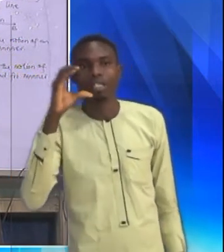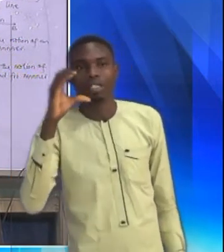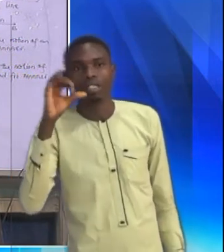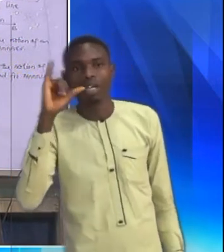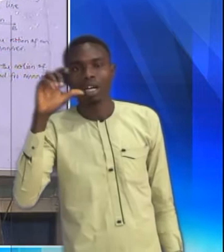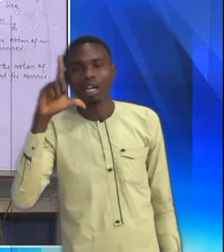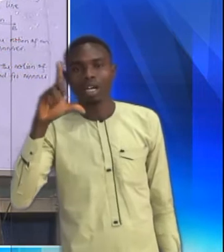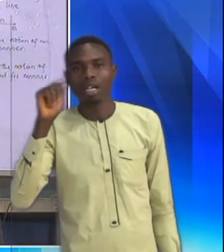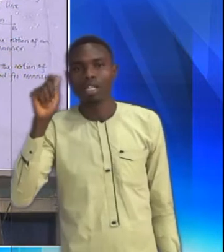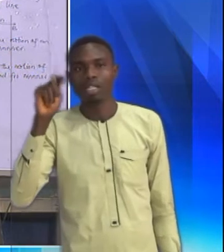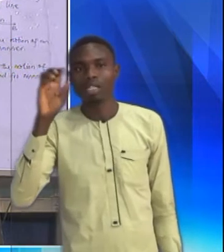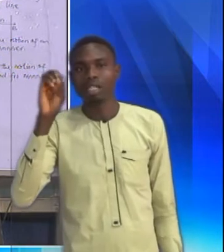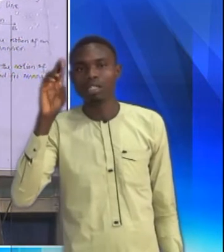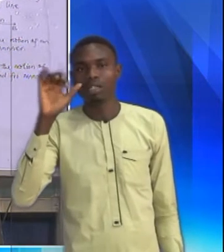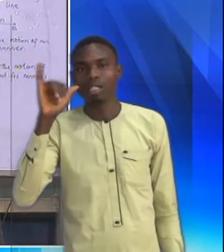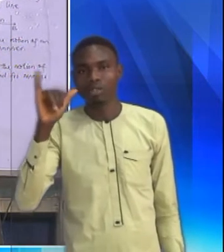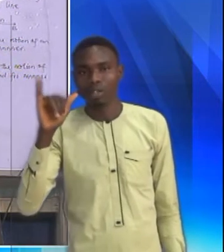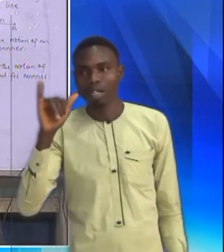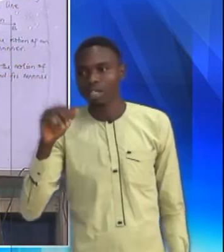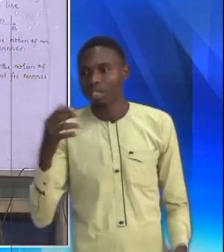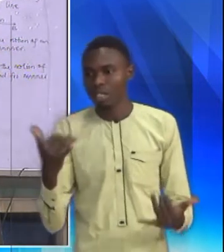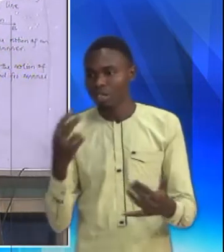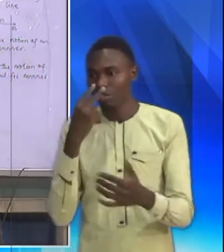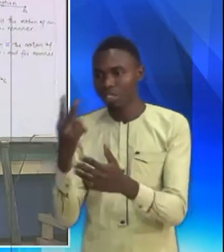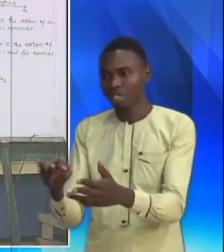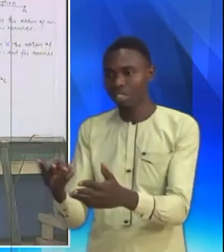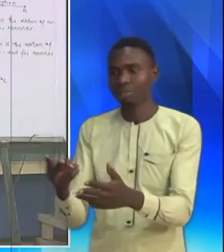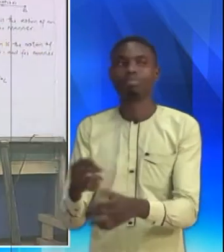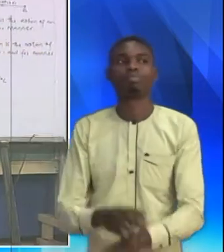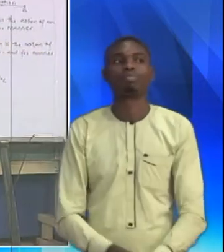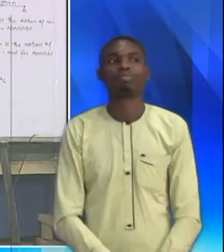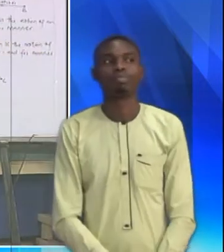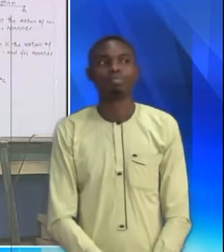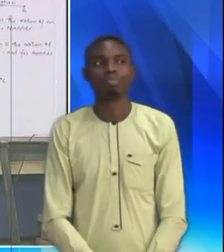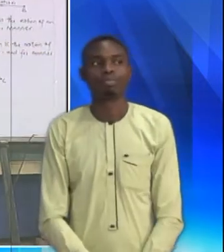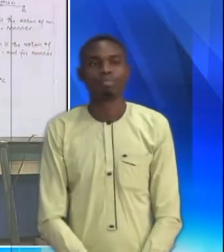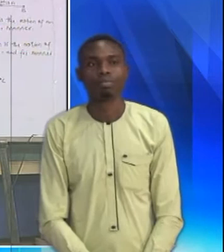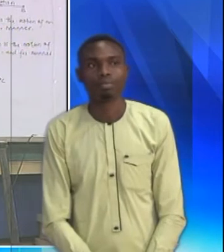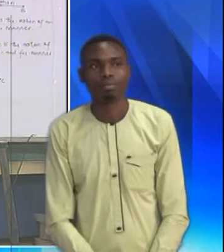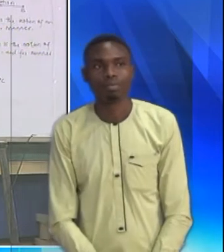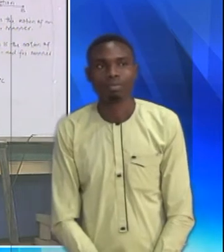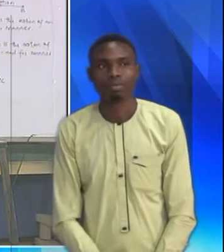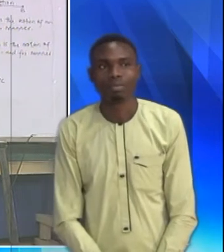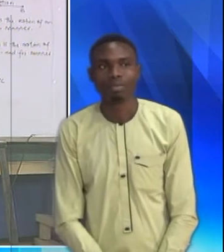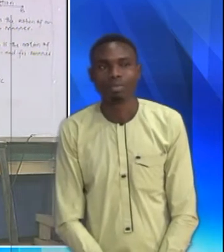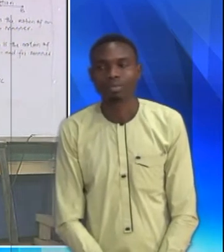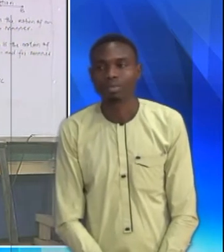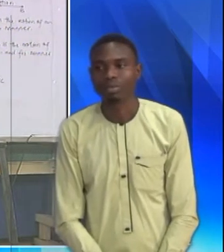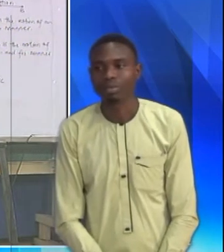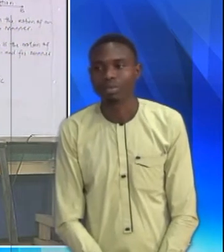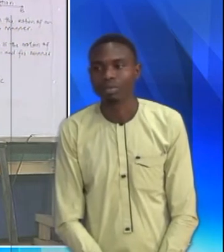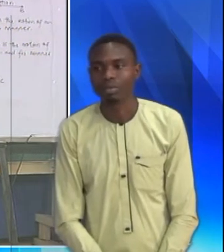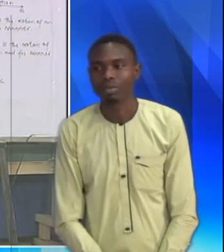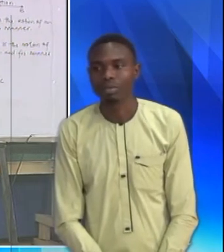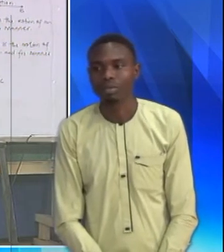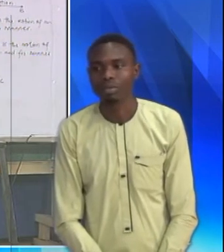I want to also demonstrate it using this pendulum. Look at it. Look at it. Look at